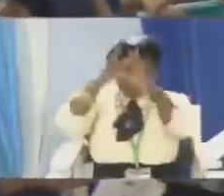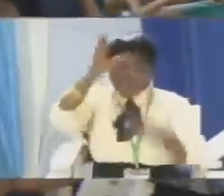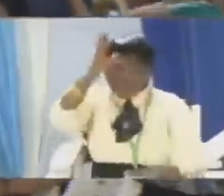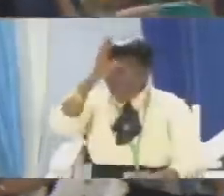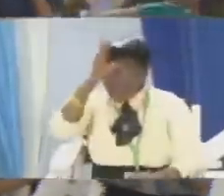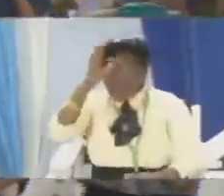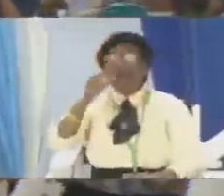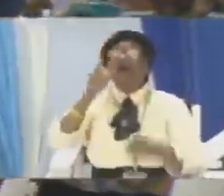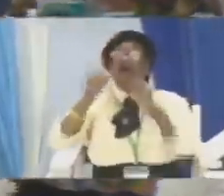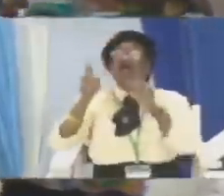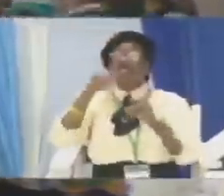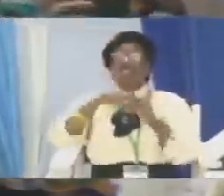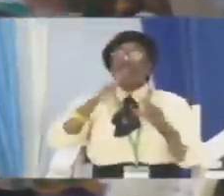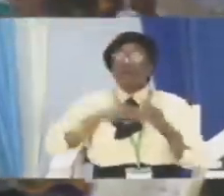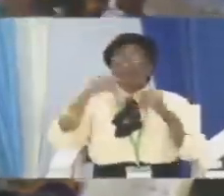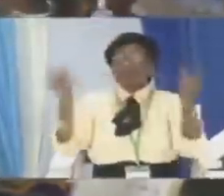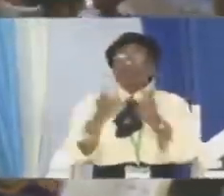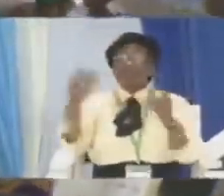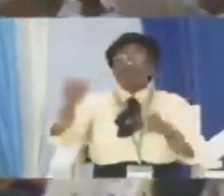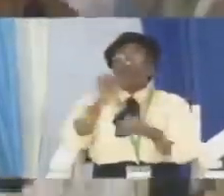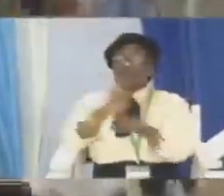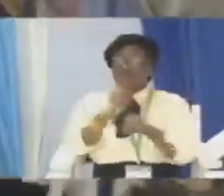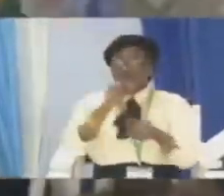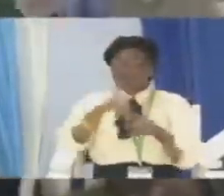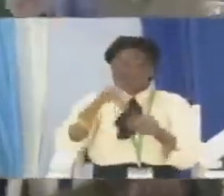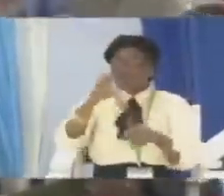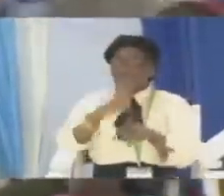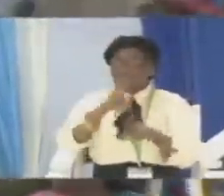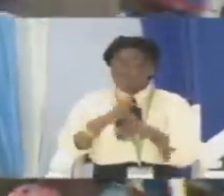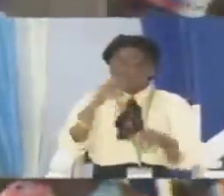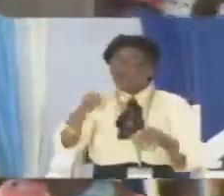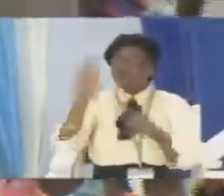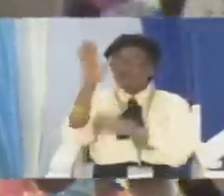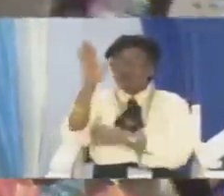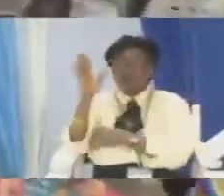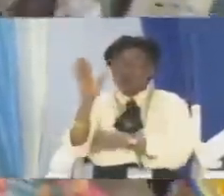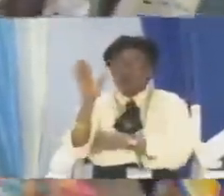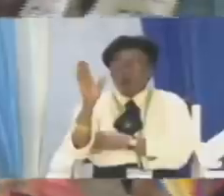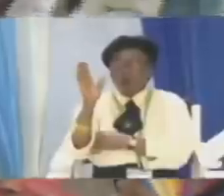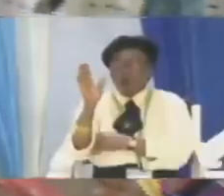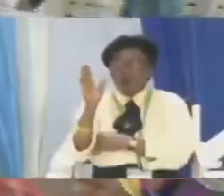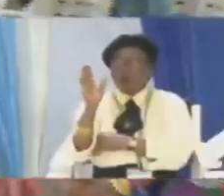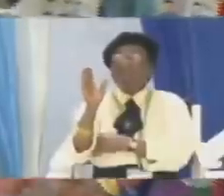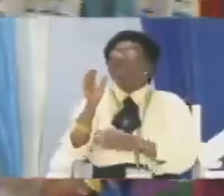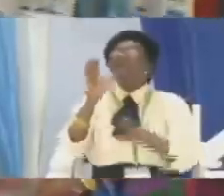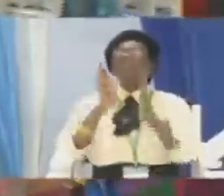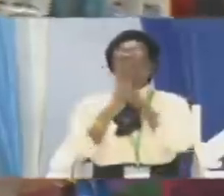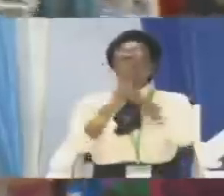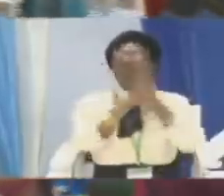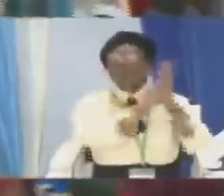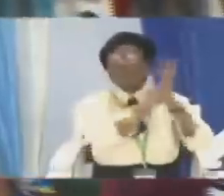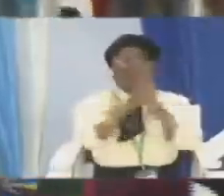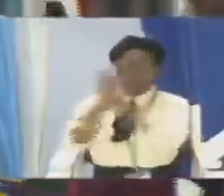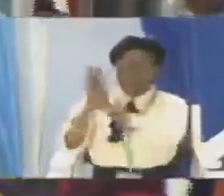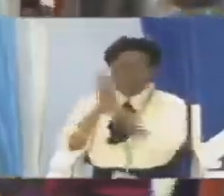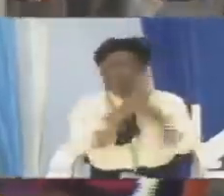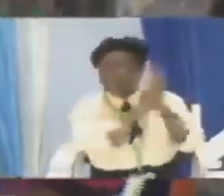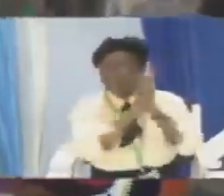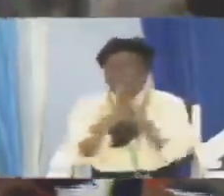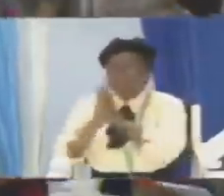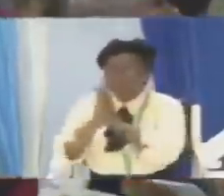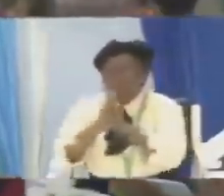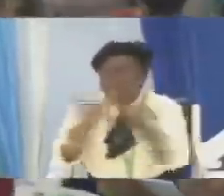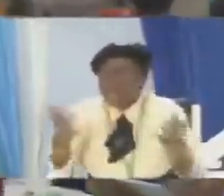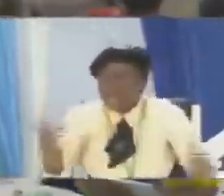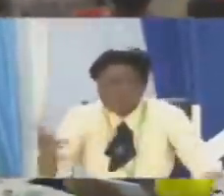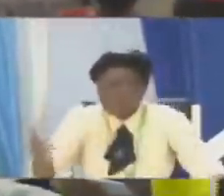in my place of work and in the church of God. All of you pastors, can you roar that prayer? Oh God, give me mouth to